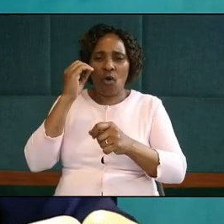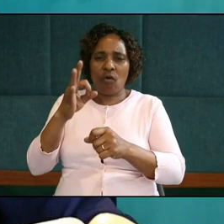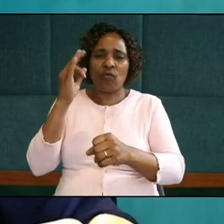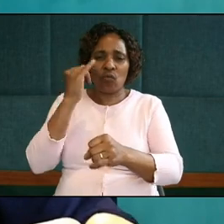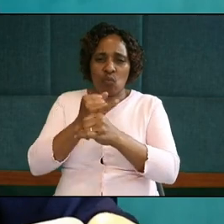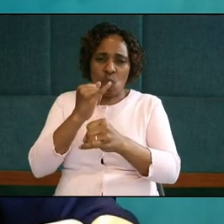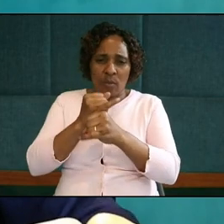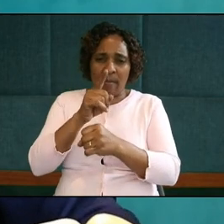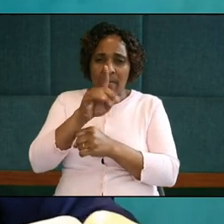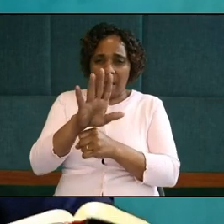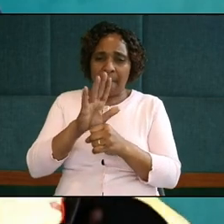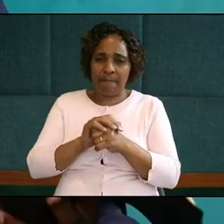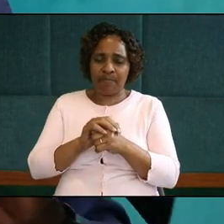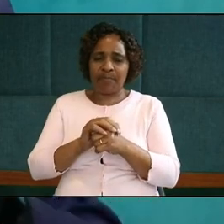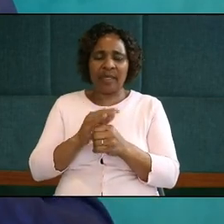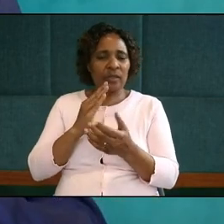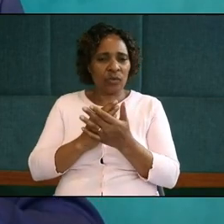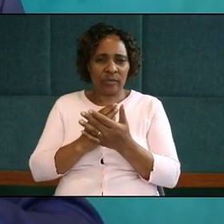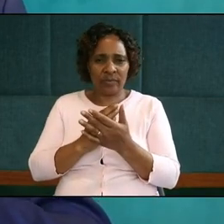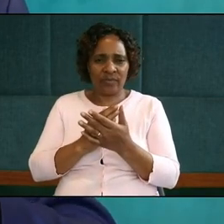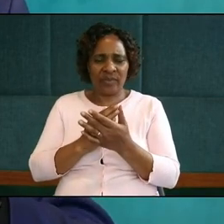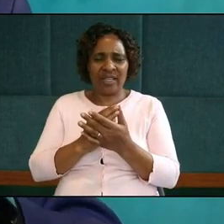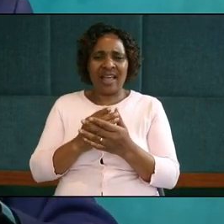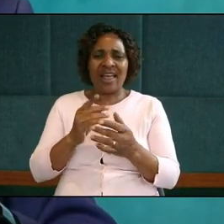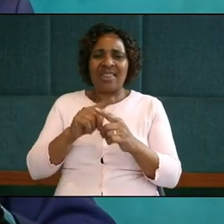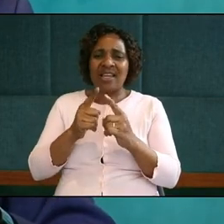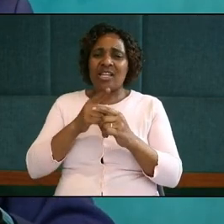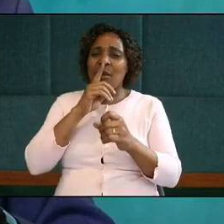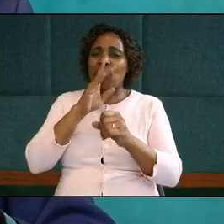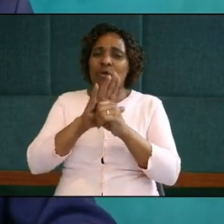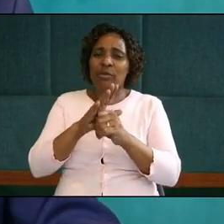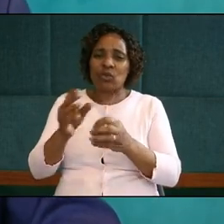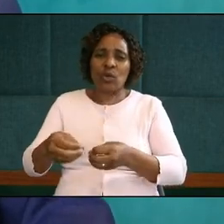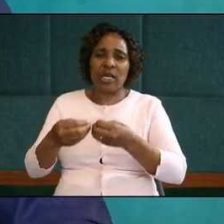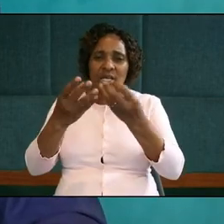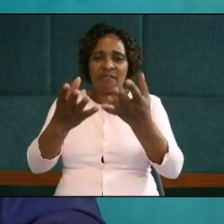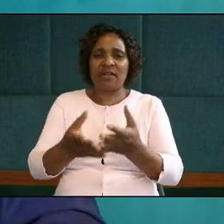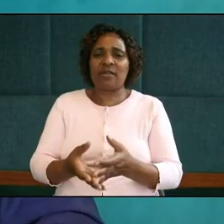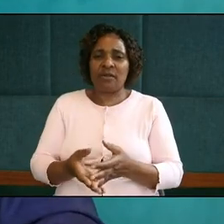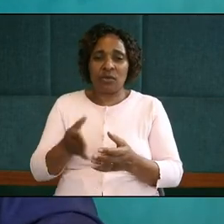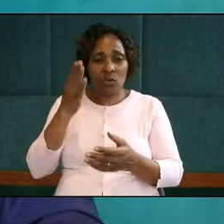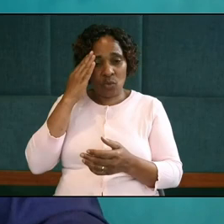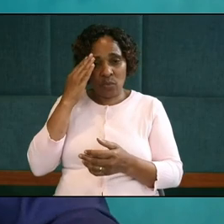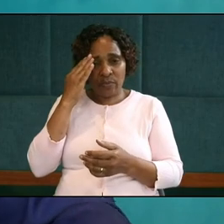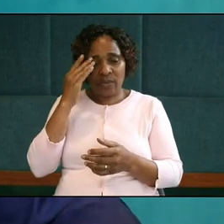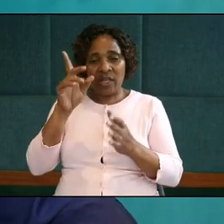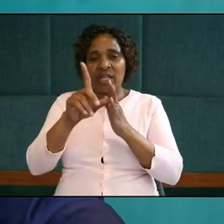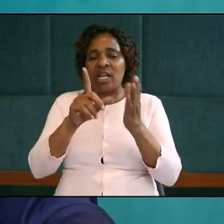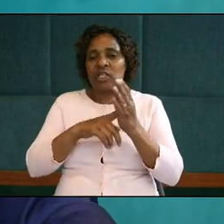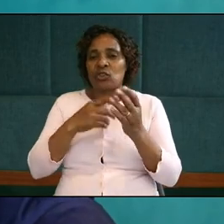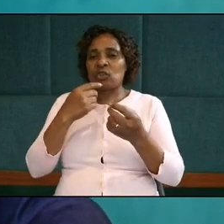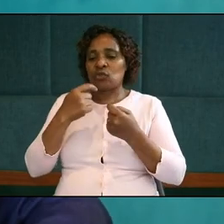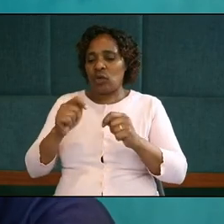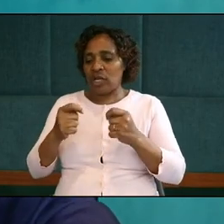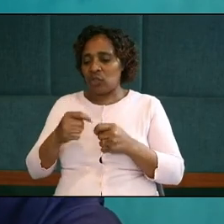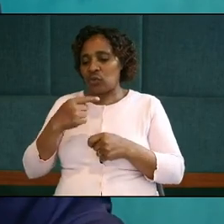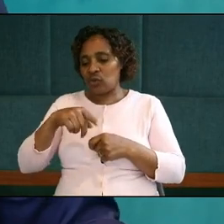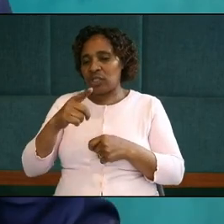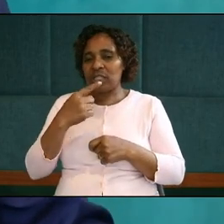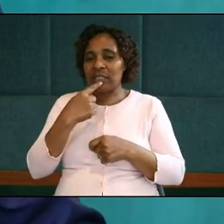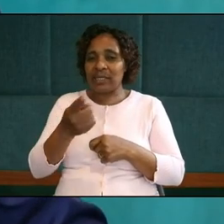work. Huh? Yes. Really, you know, and it's a promise that we have been given, you know. And the lesson is just trying to tell us, and